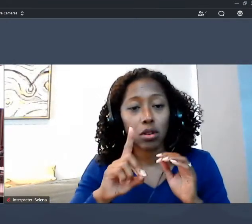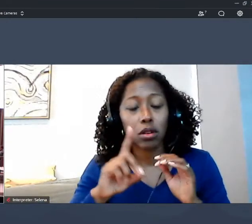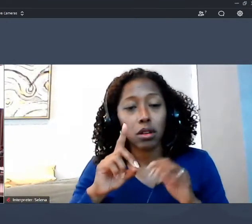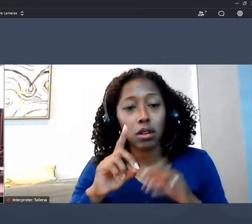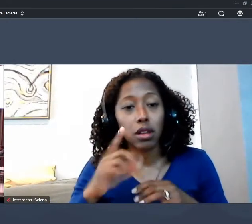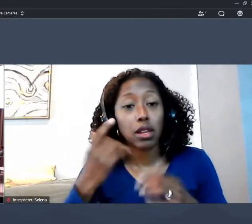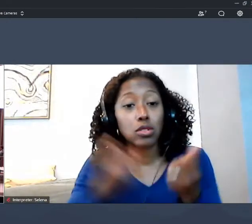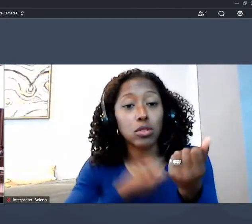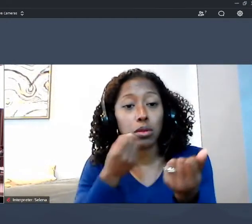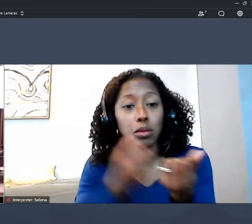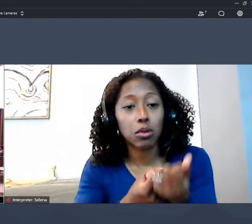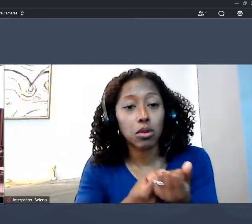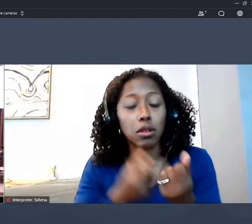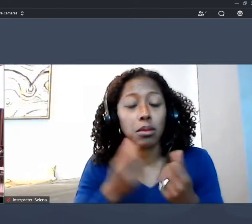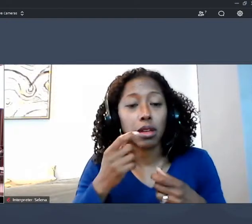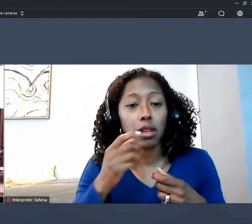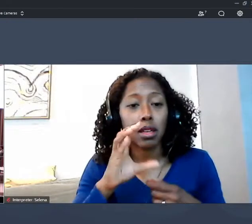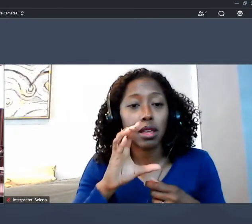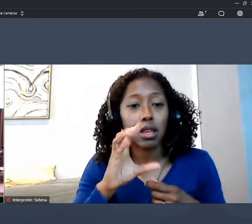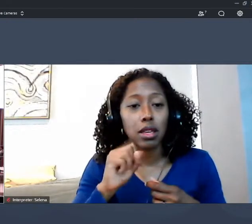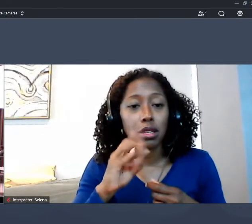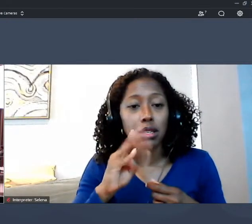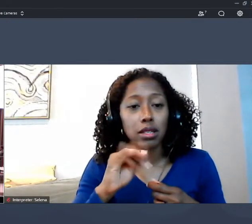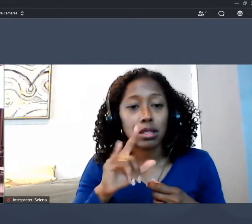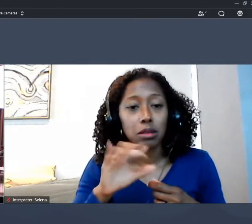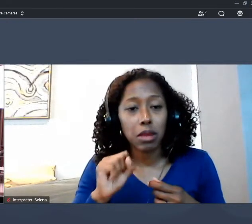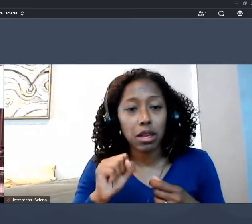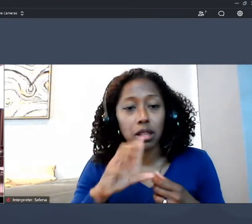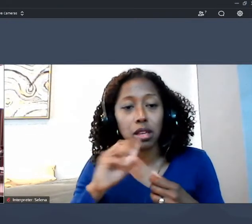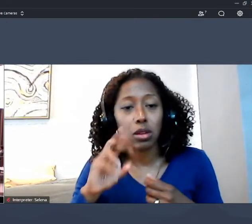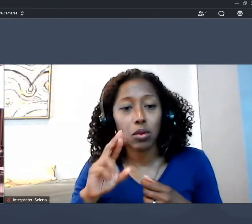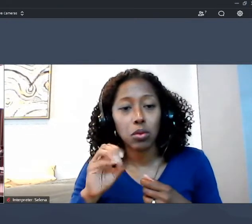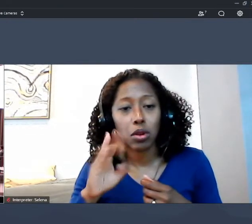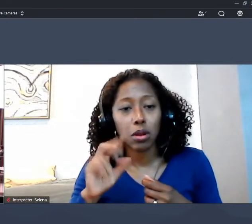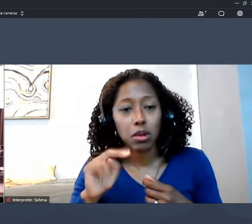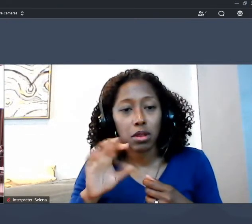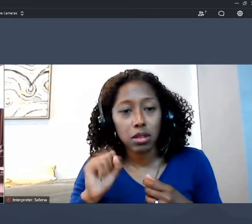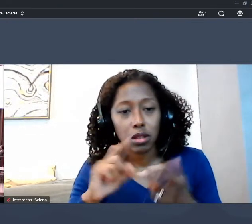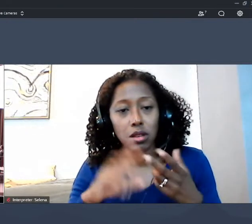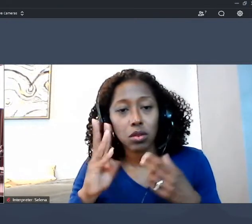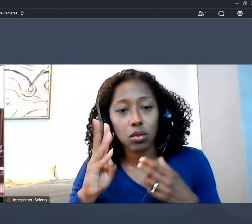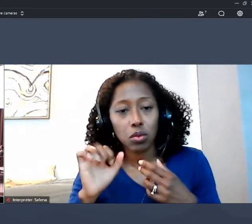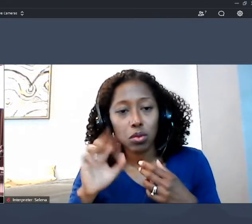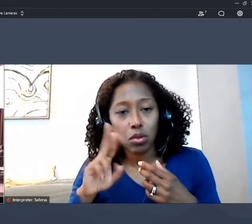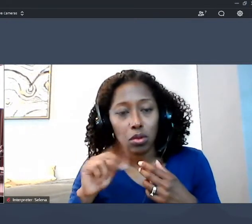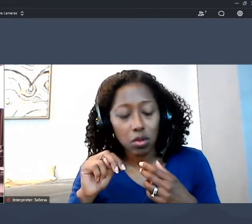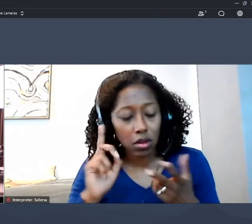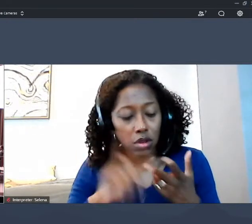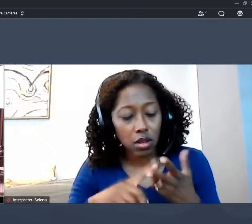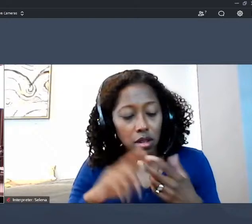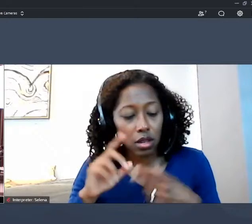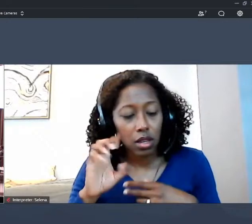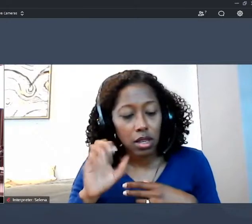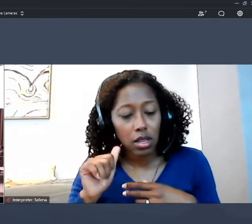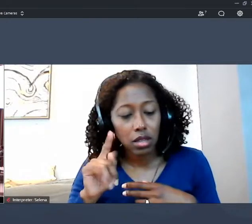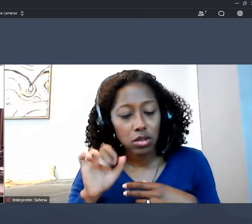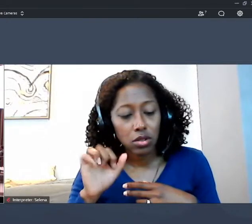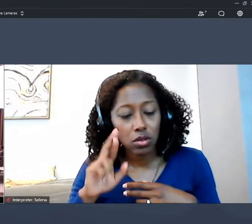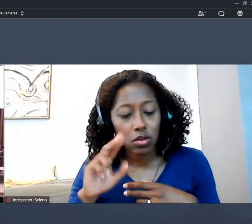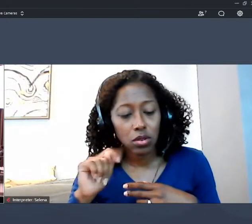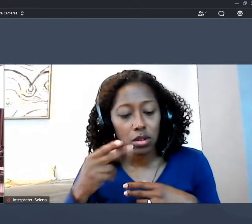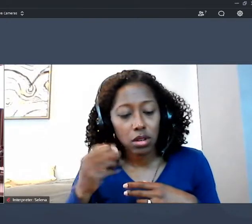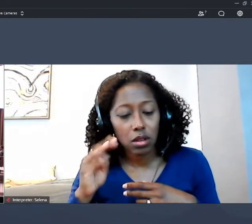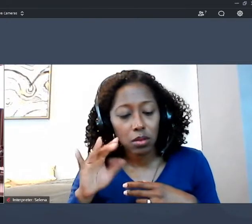by Councilman Smiley, Councilwoman Robinson, Councilman Warren, Councilwoman Easter Thomas,